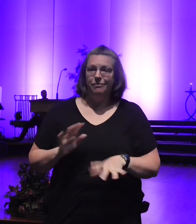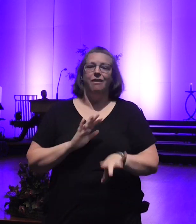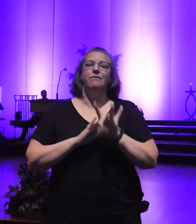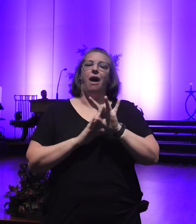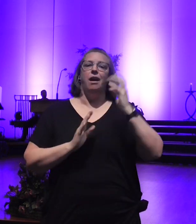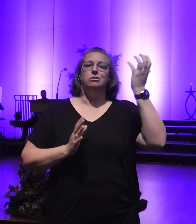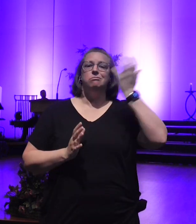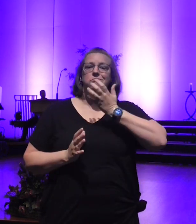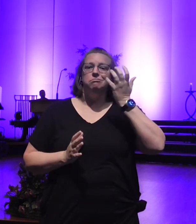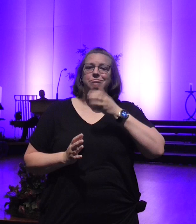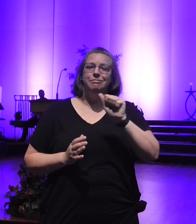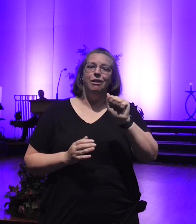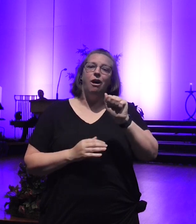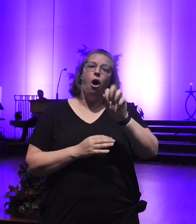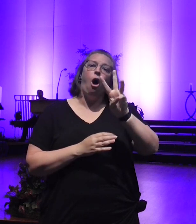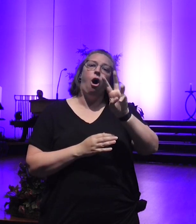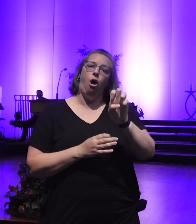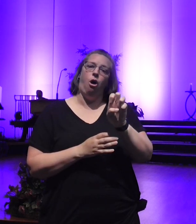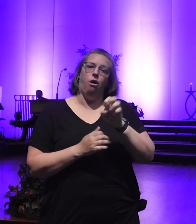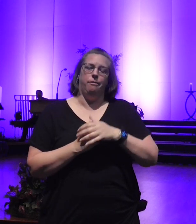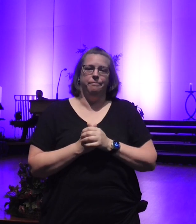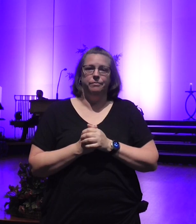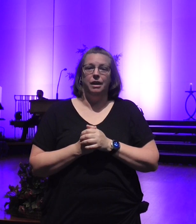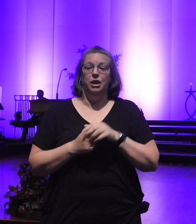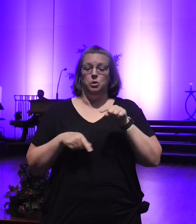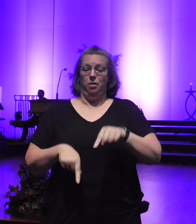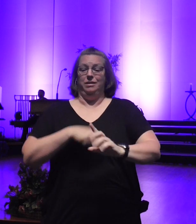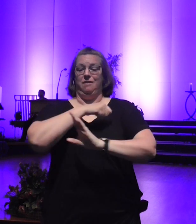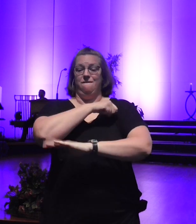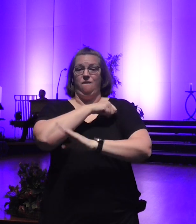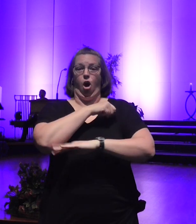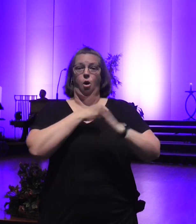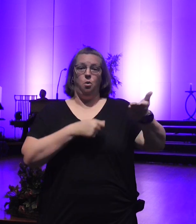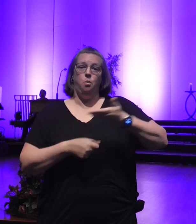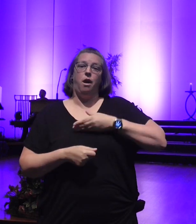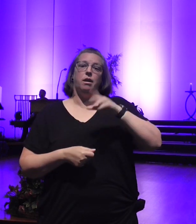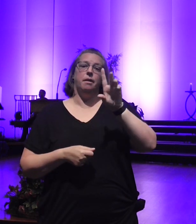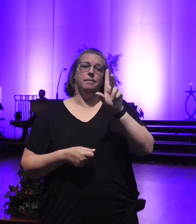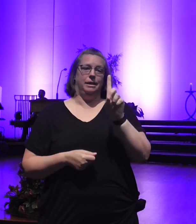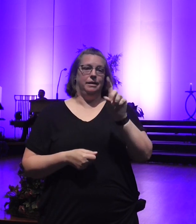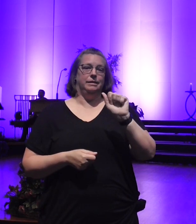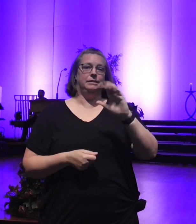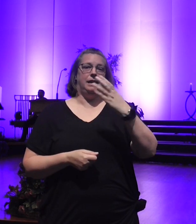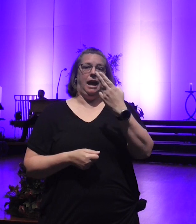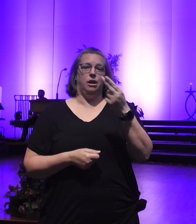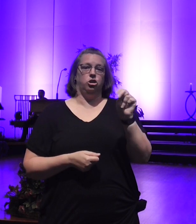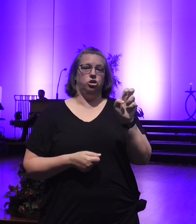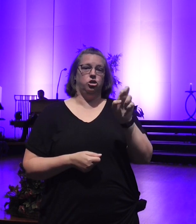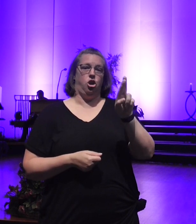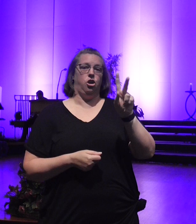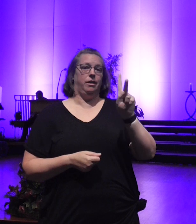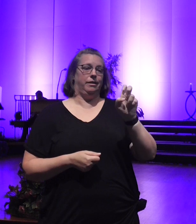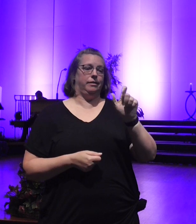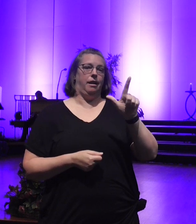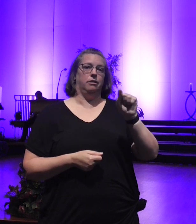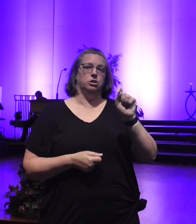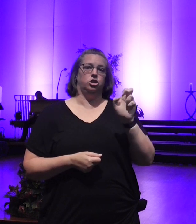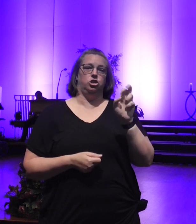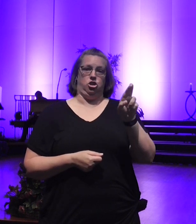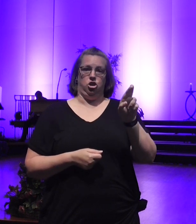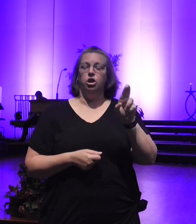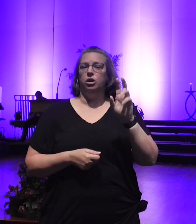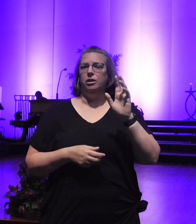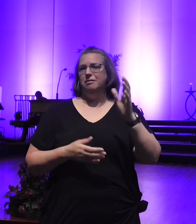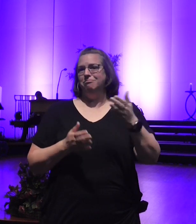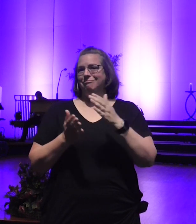awe. This fall, we're excited to welcome Dacher Keltner. He will be here to talk about his latest book, Awe, the new science of